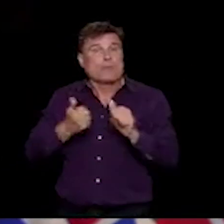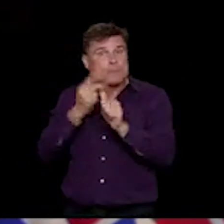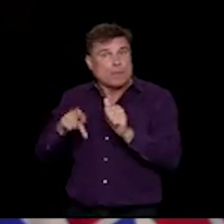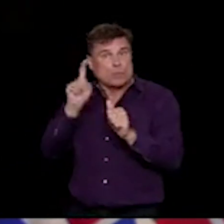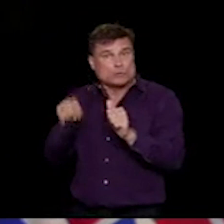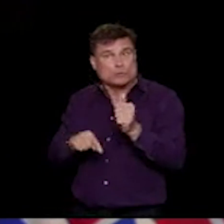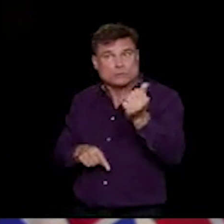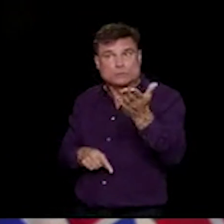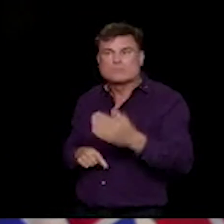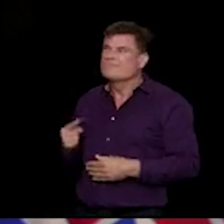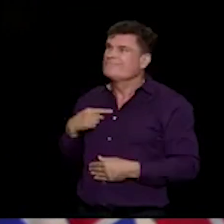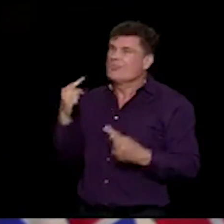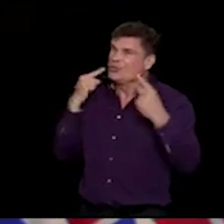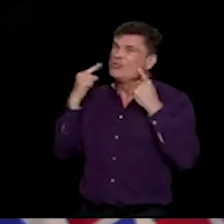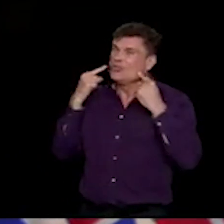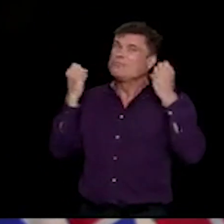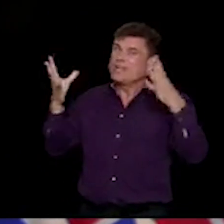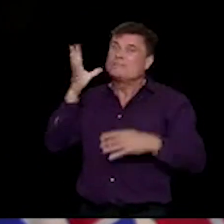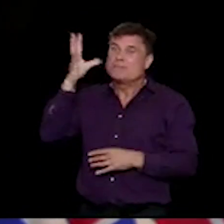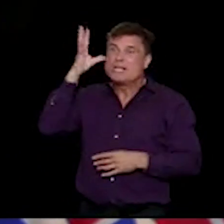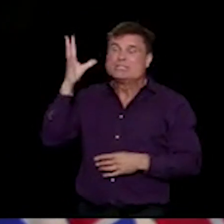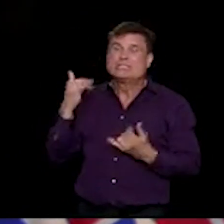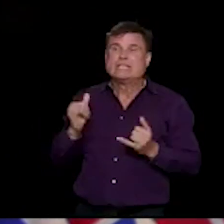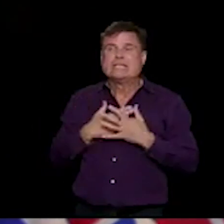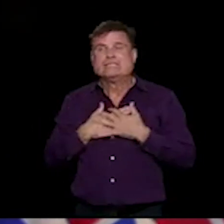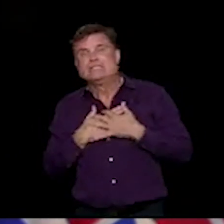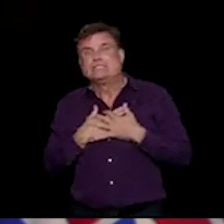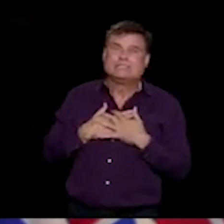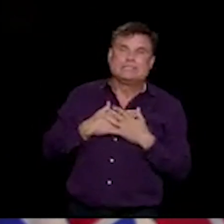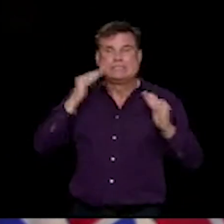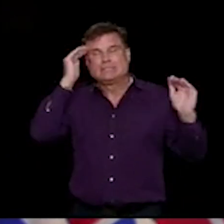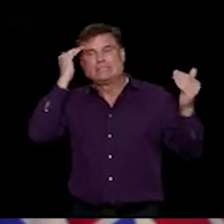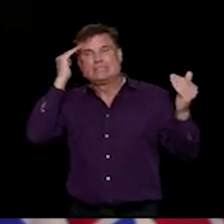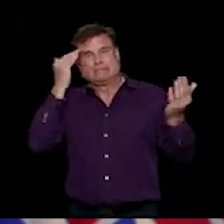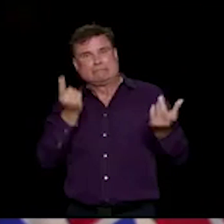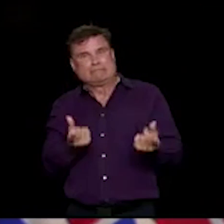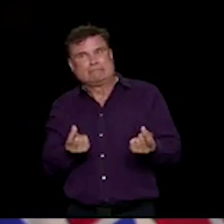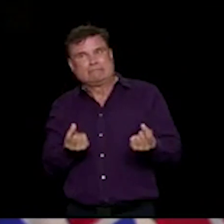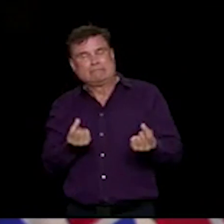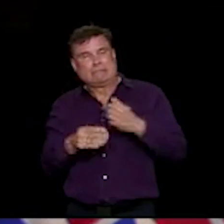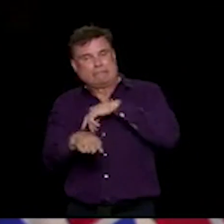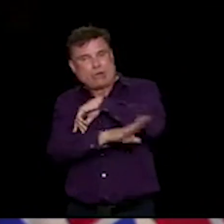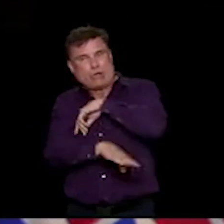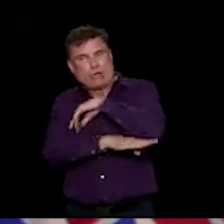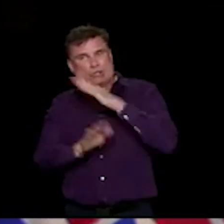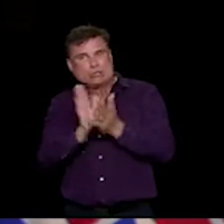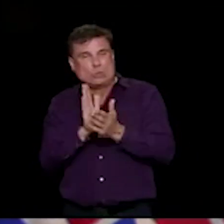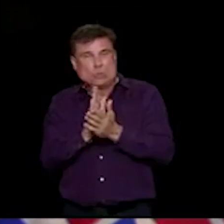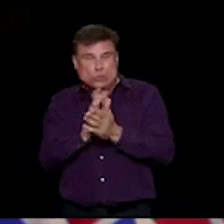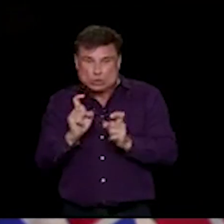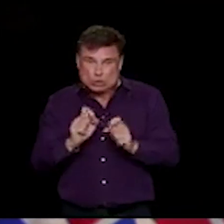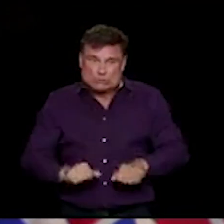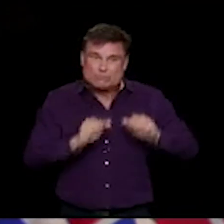worried about sending their kids back in this situation for various different reasons. Do you foresee any way that there will be